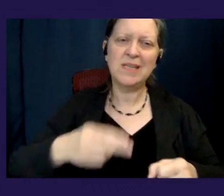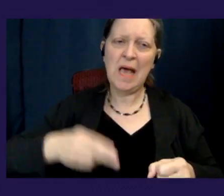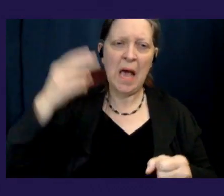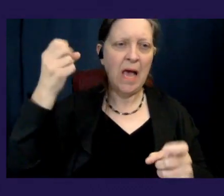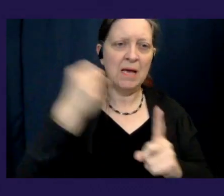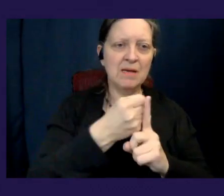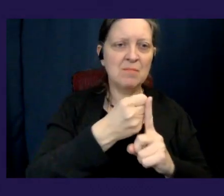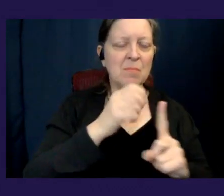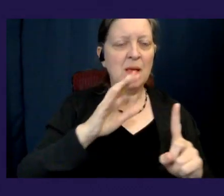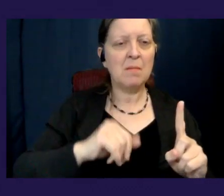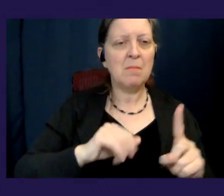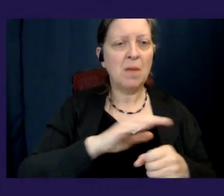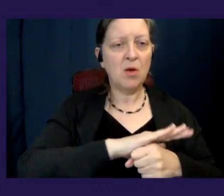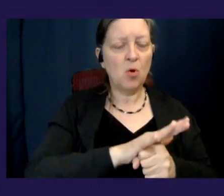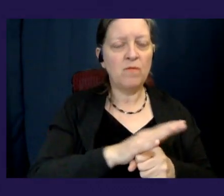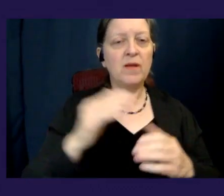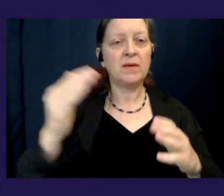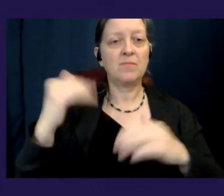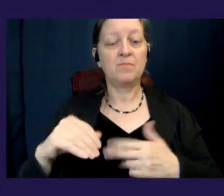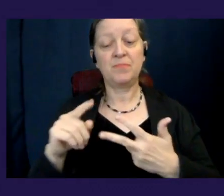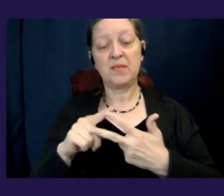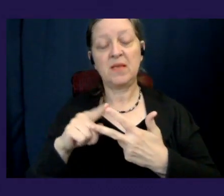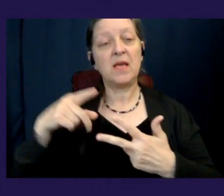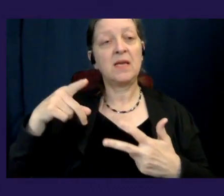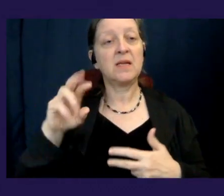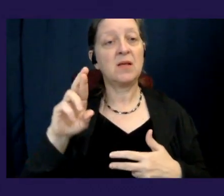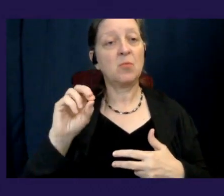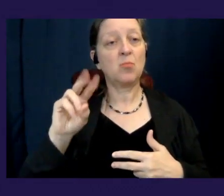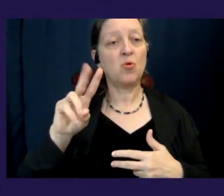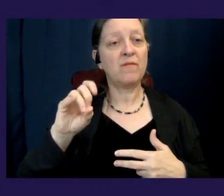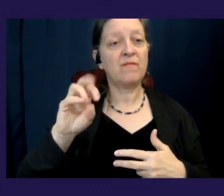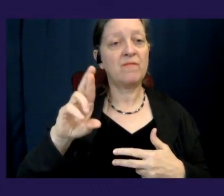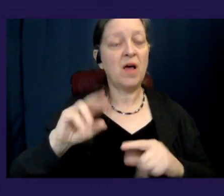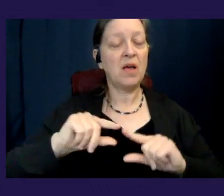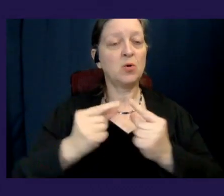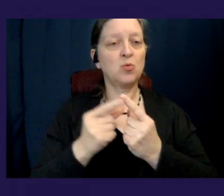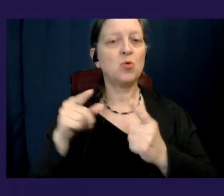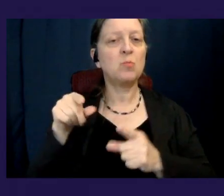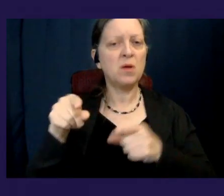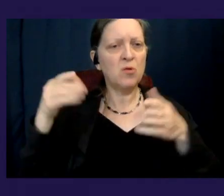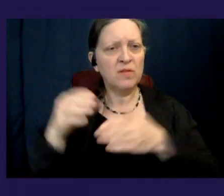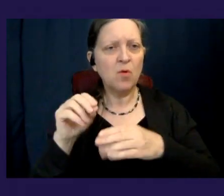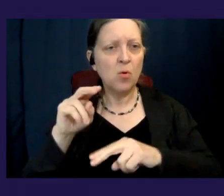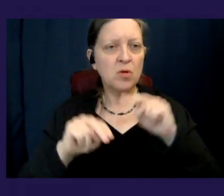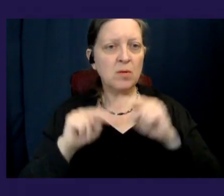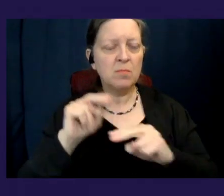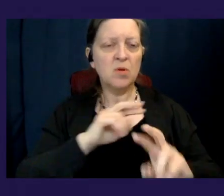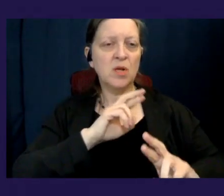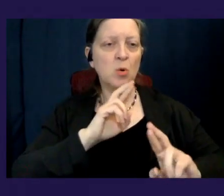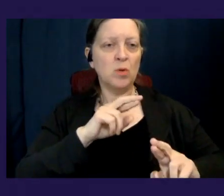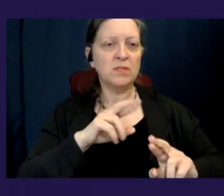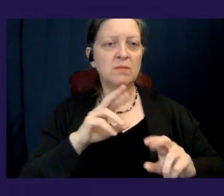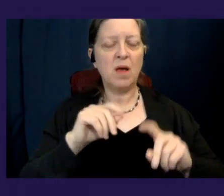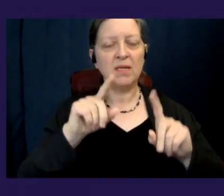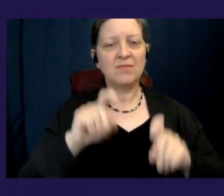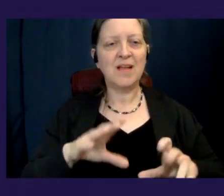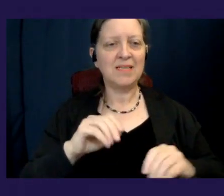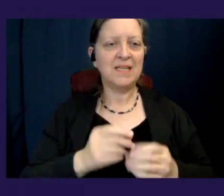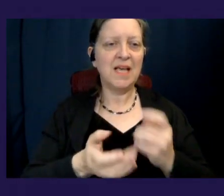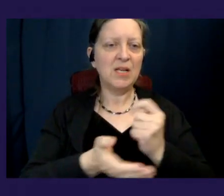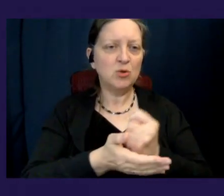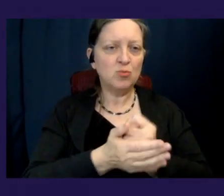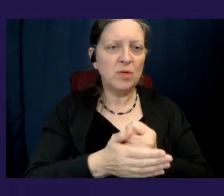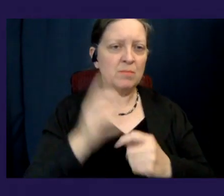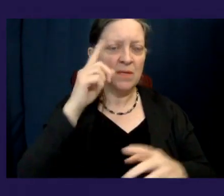provider group that was focused on building responsive testing and treatment strategies. And then finally, we had a community response